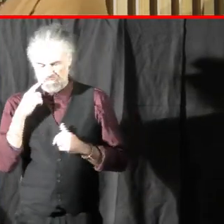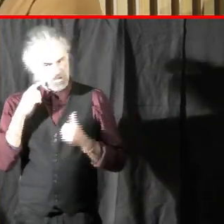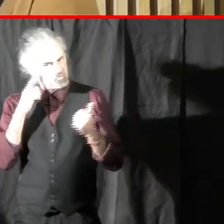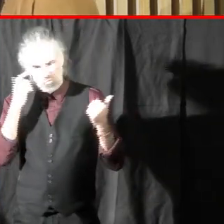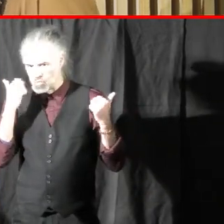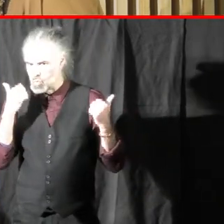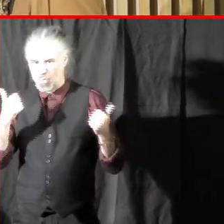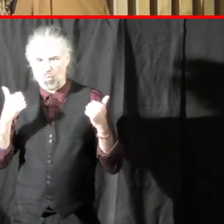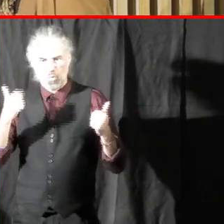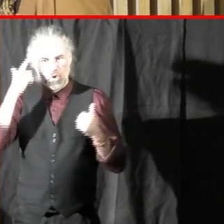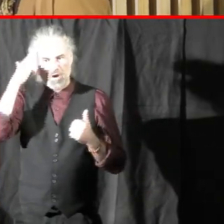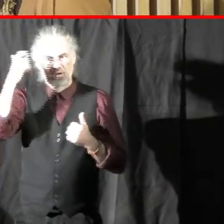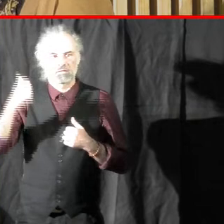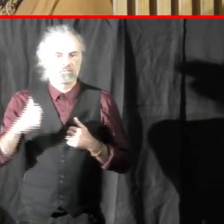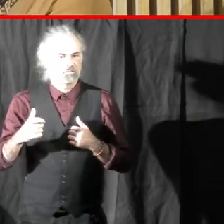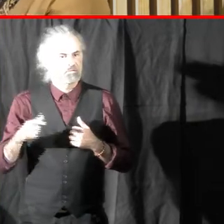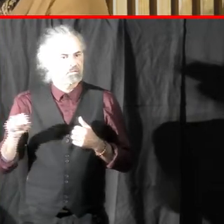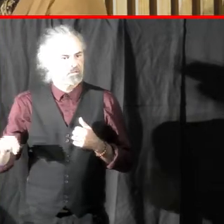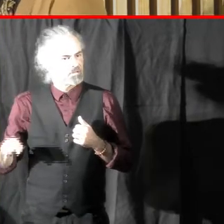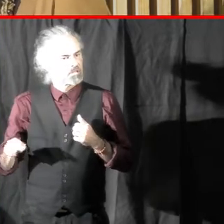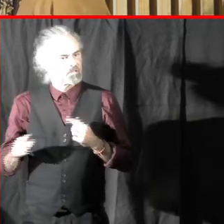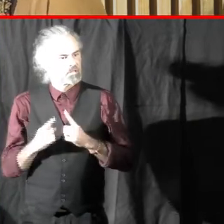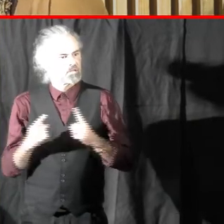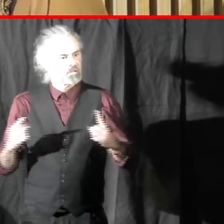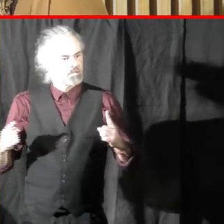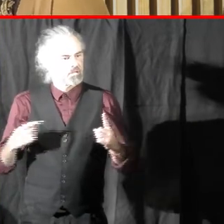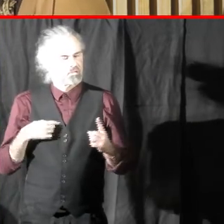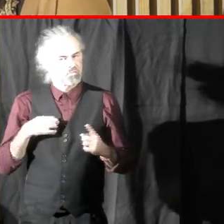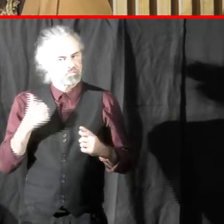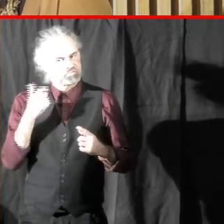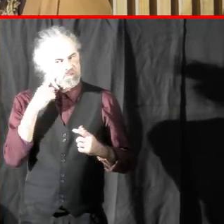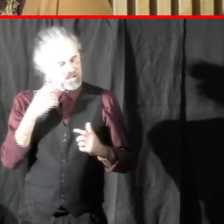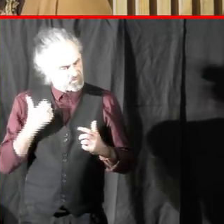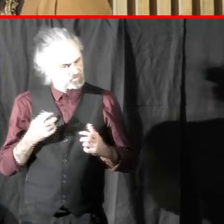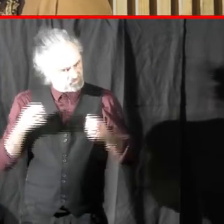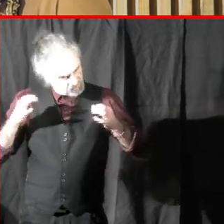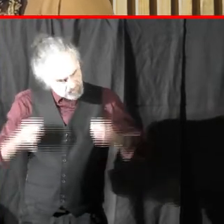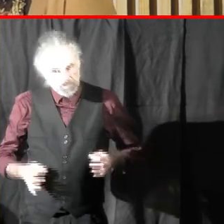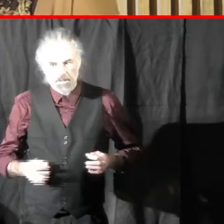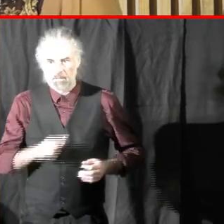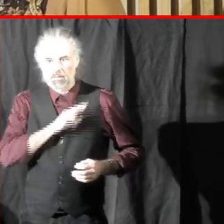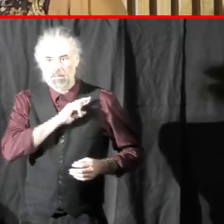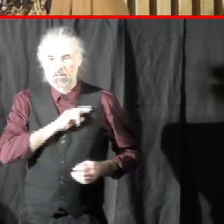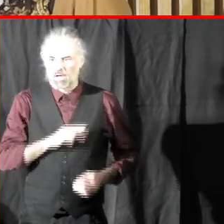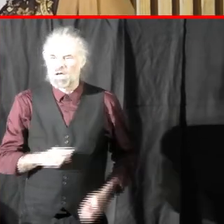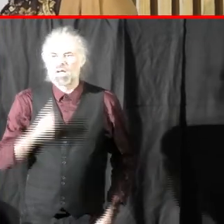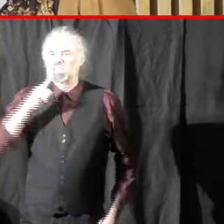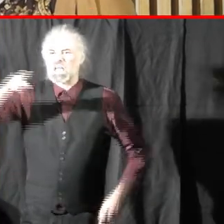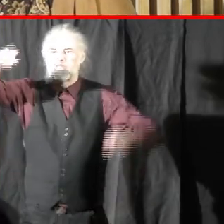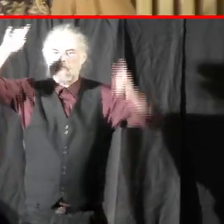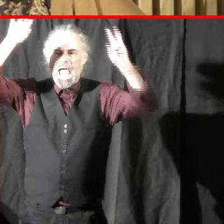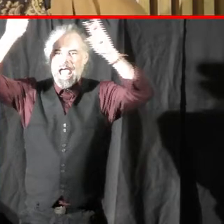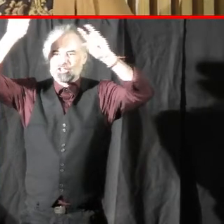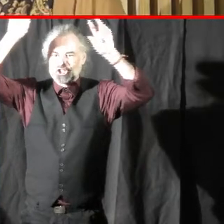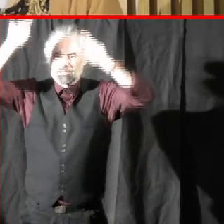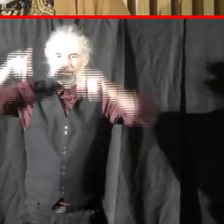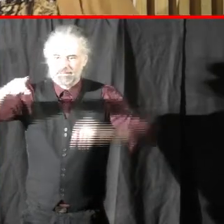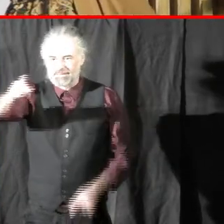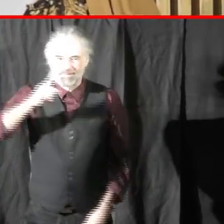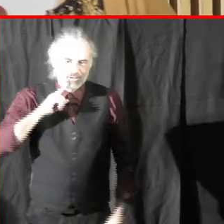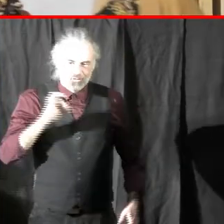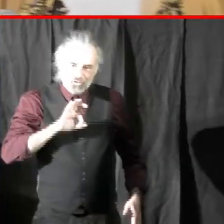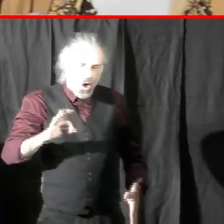this town has stepped up, and on behalf of other factories, we want to see what's happening and provide the... Oh, there we go.